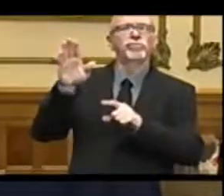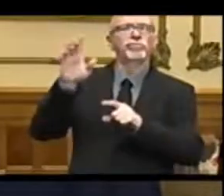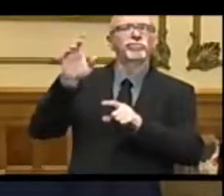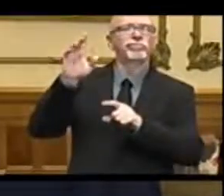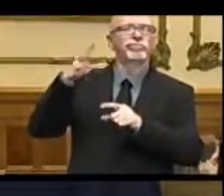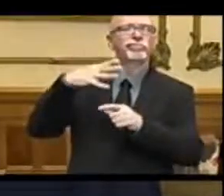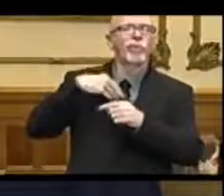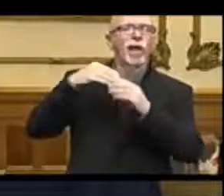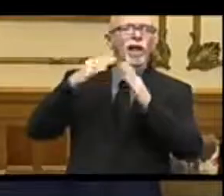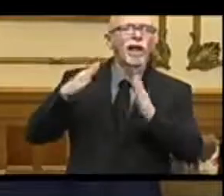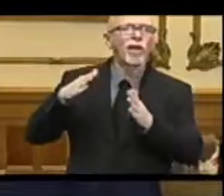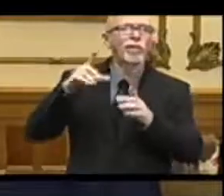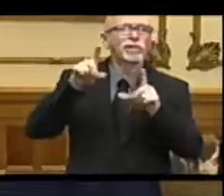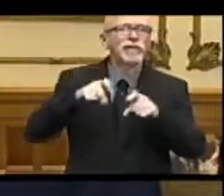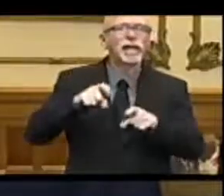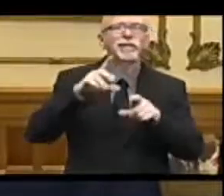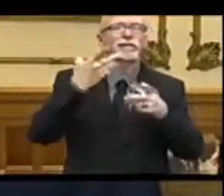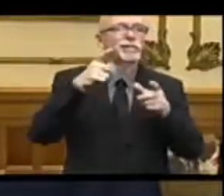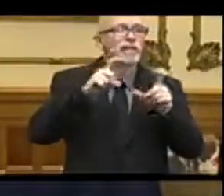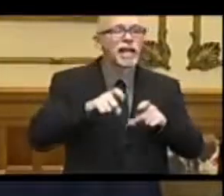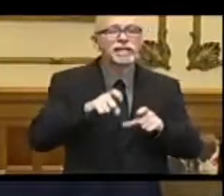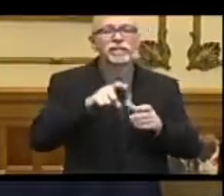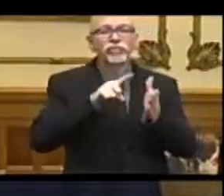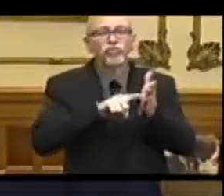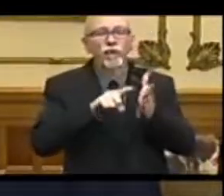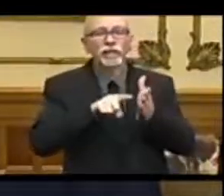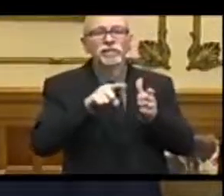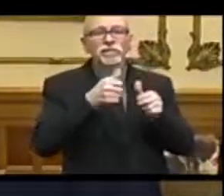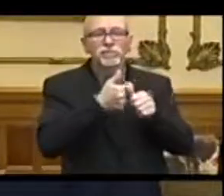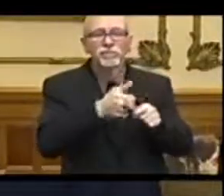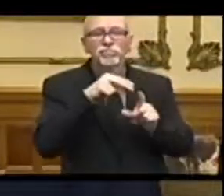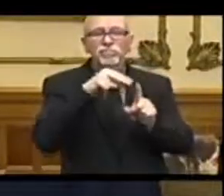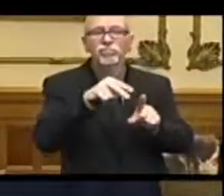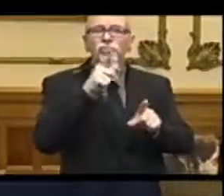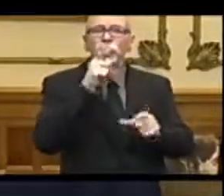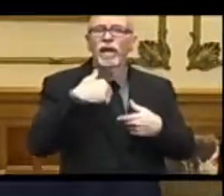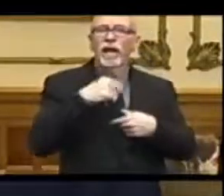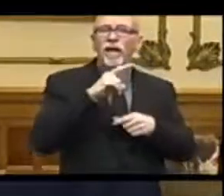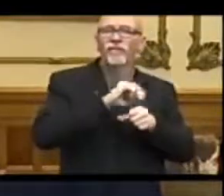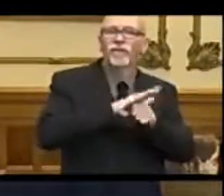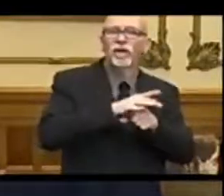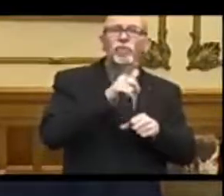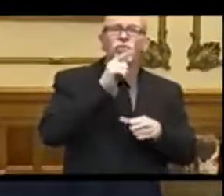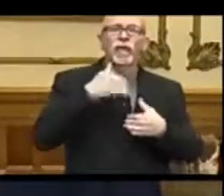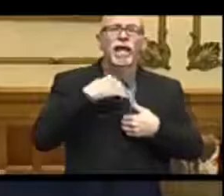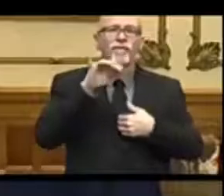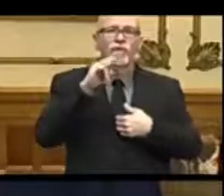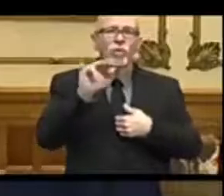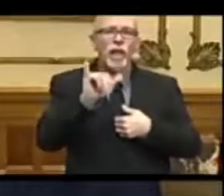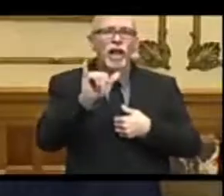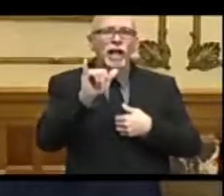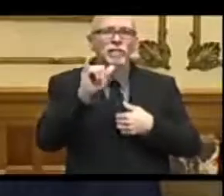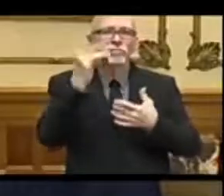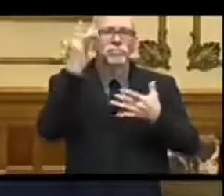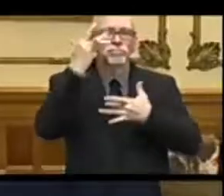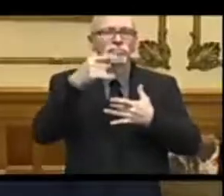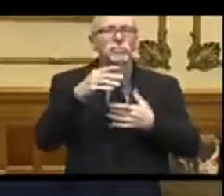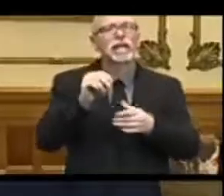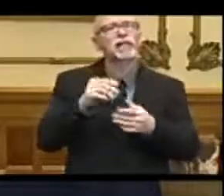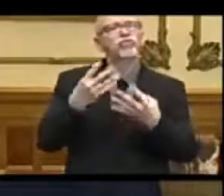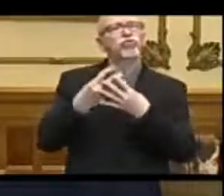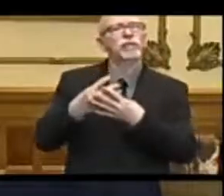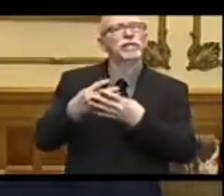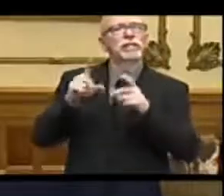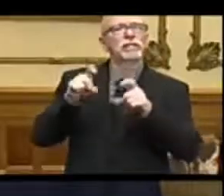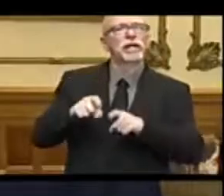guidelines? For instance, testing and tracing for those with the symptoms of the virus, for those with flu-like symptoms, and also just simply screening and